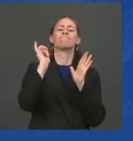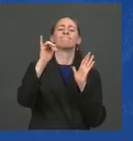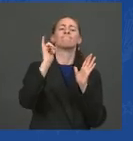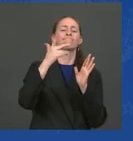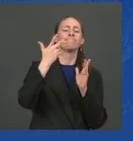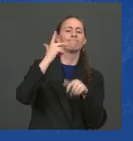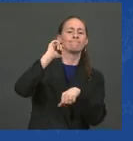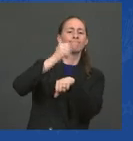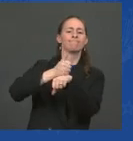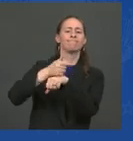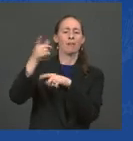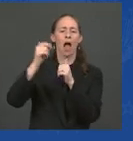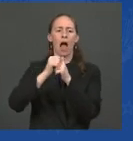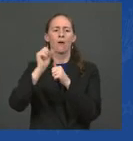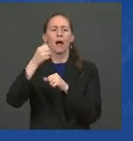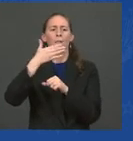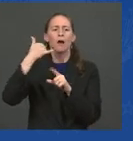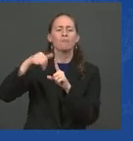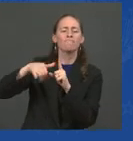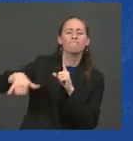at Nuremberg